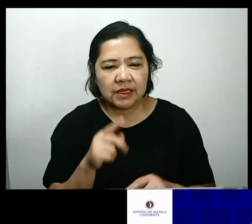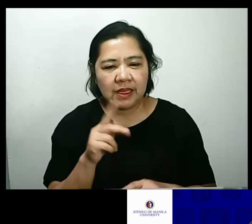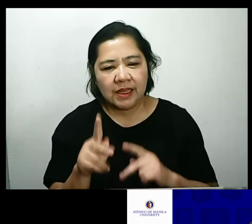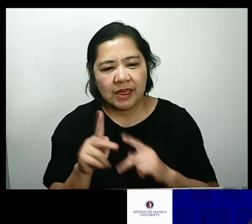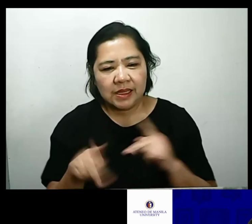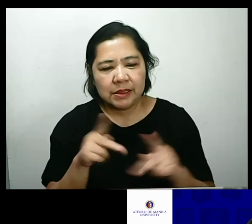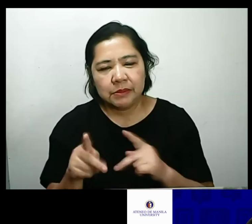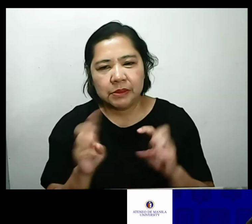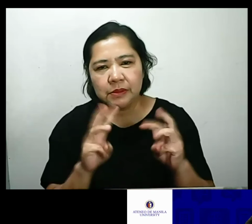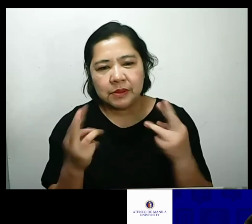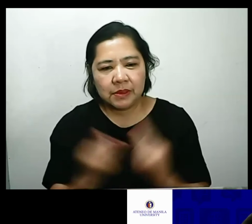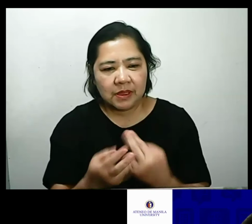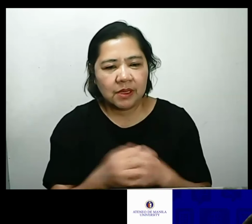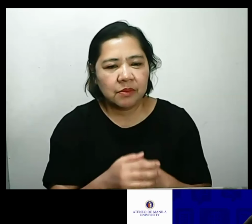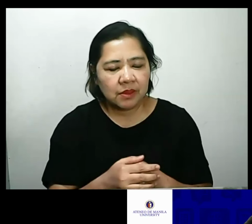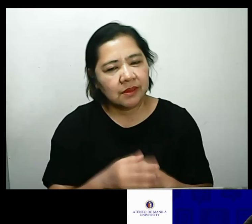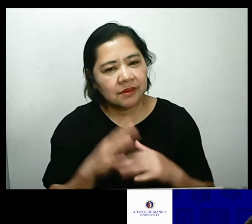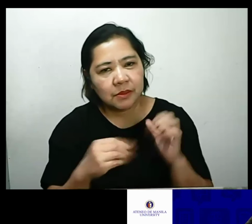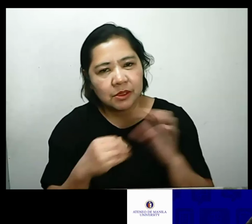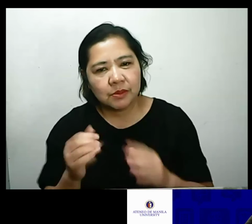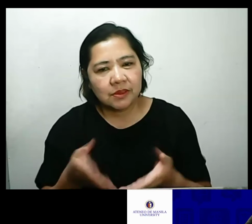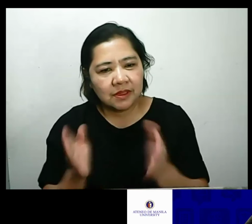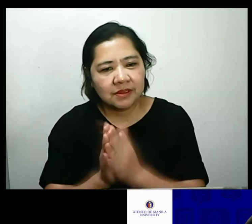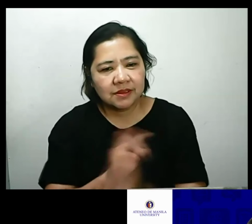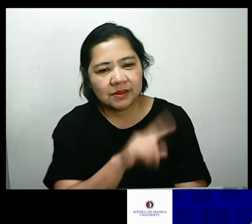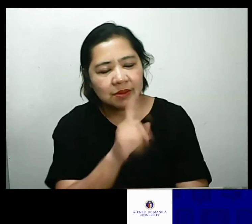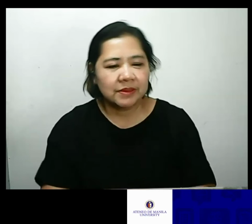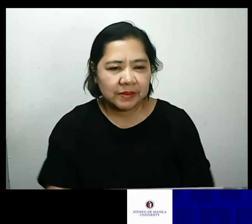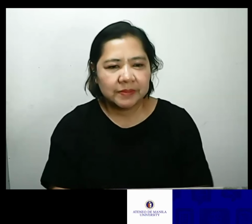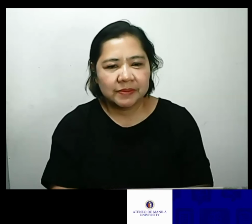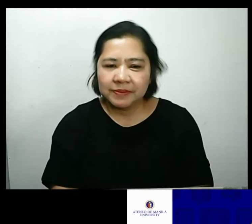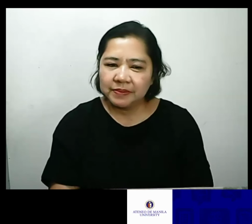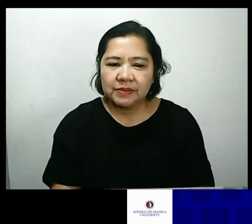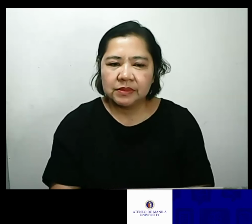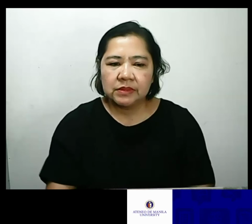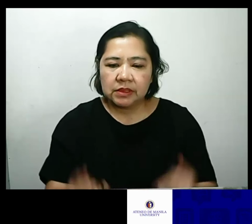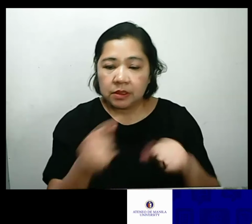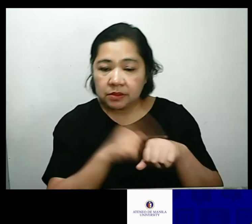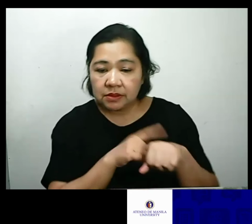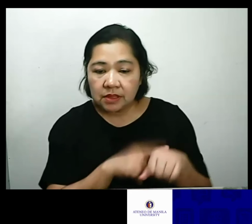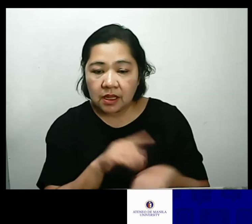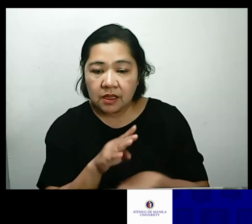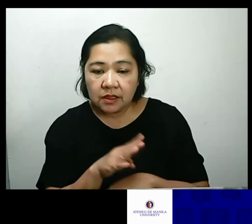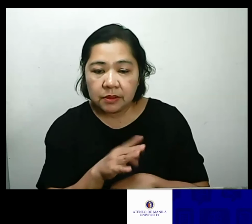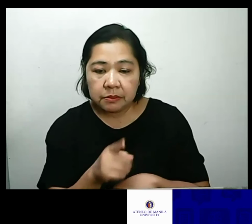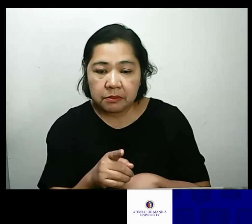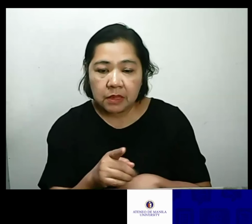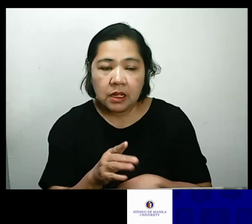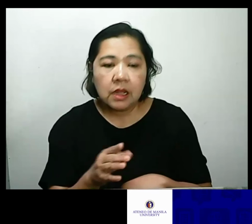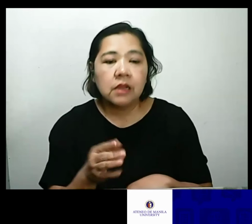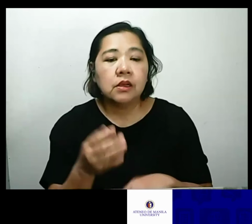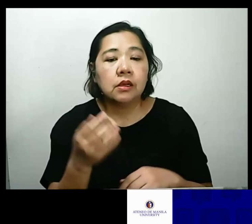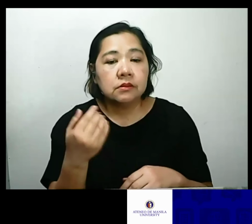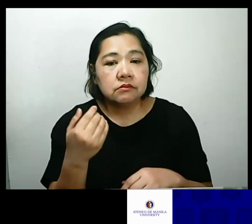their question. Just looking at the time, it's now 5:08. So perhaps we have room for one last question. And this is actually